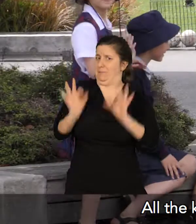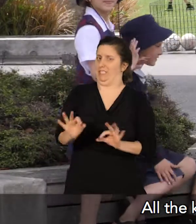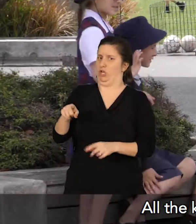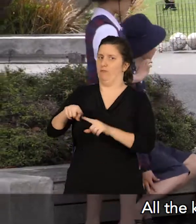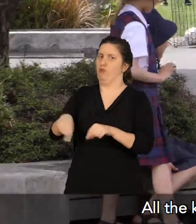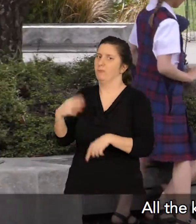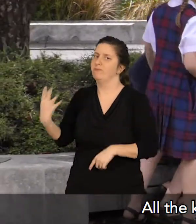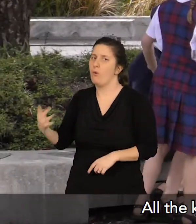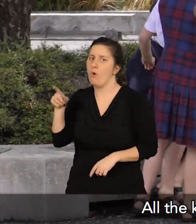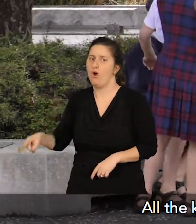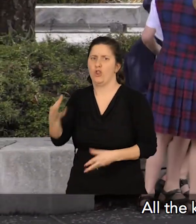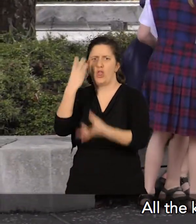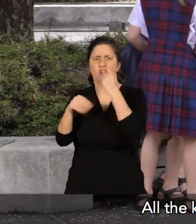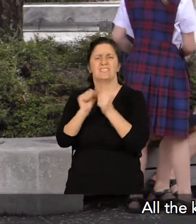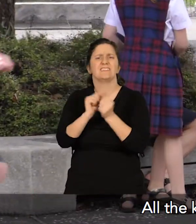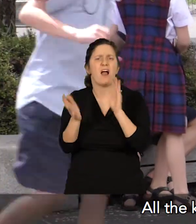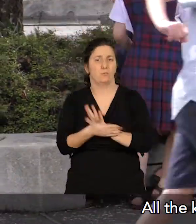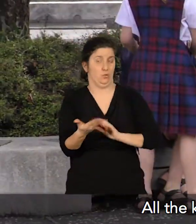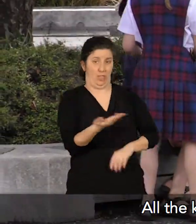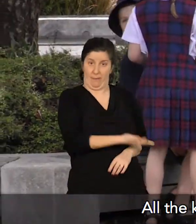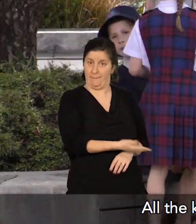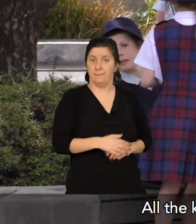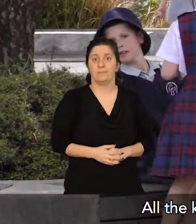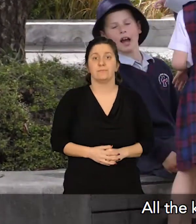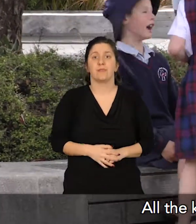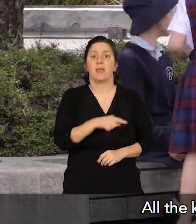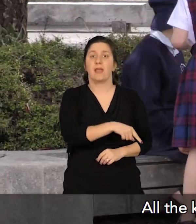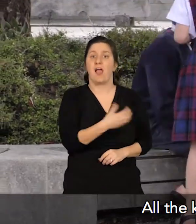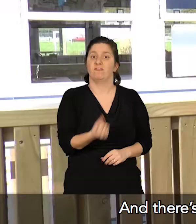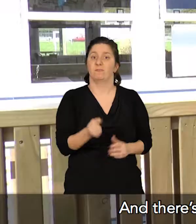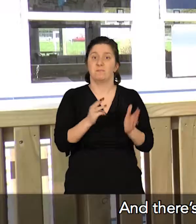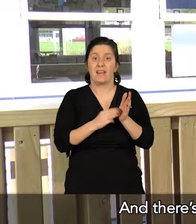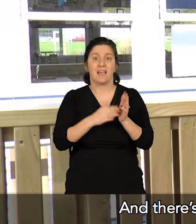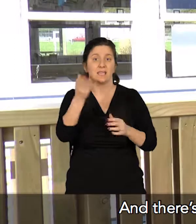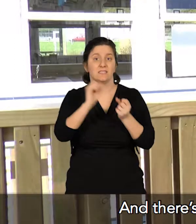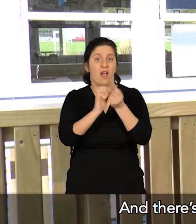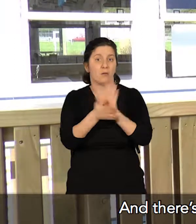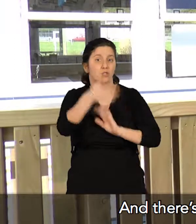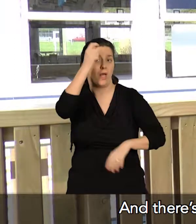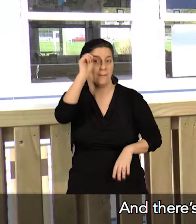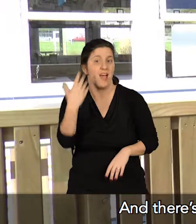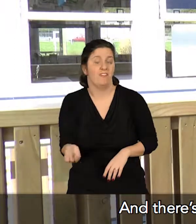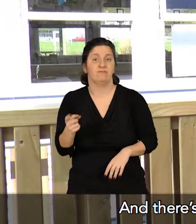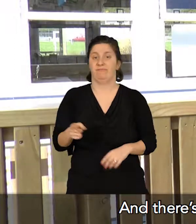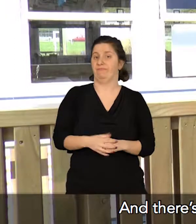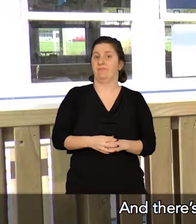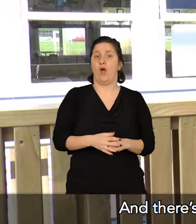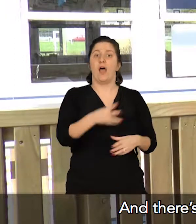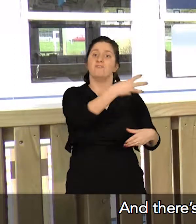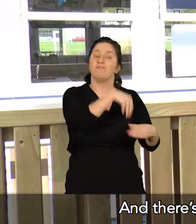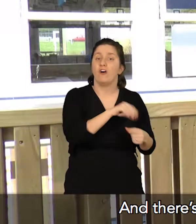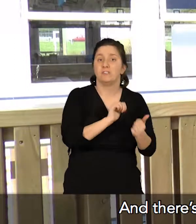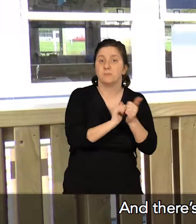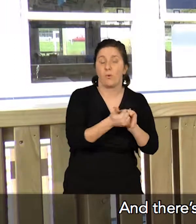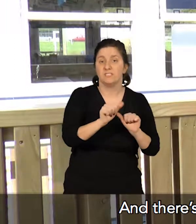All the kids, especially in room 4, are all learning sign language with him, and there's a sign language club on Mondays,